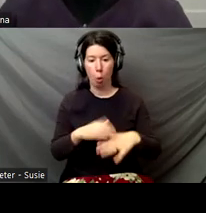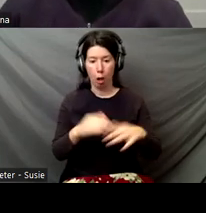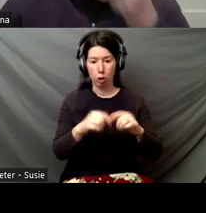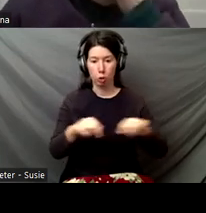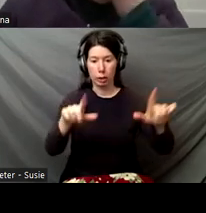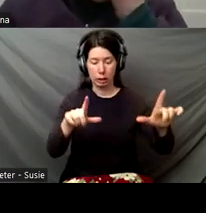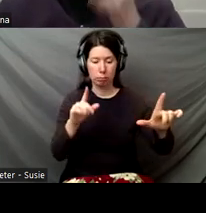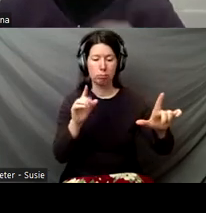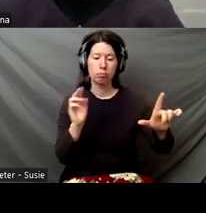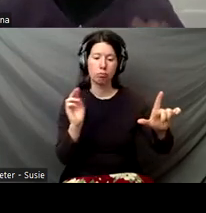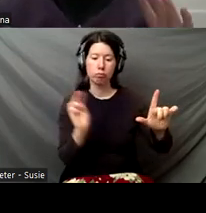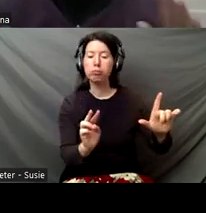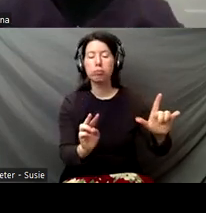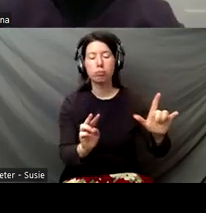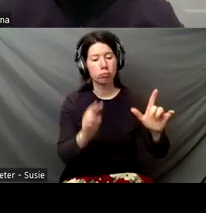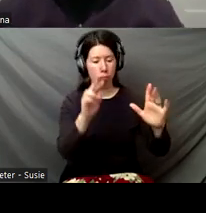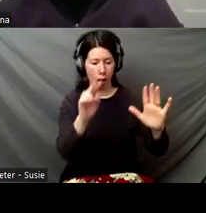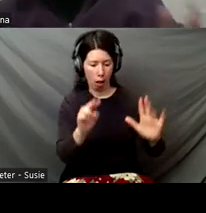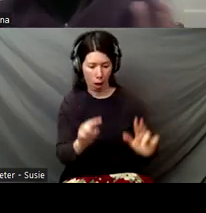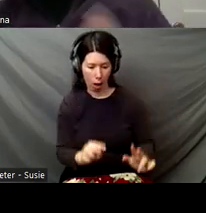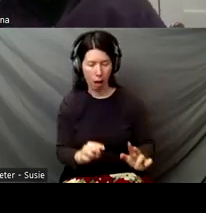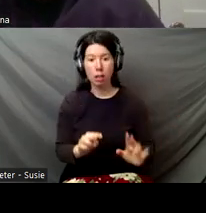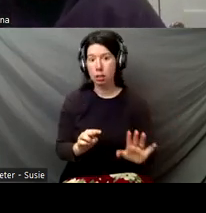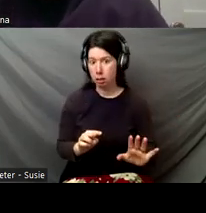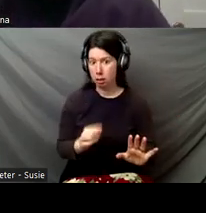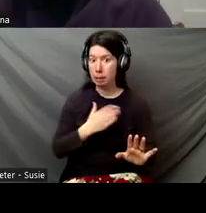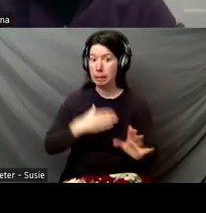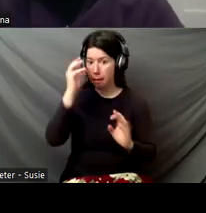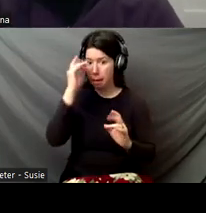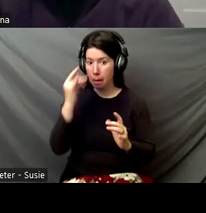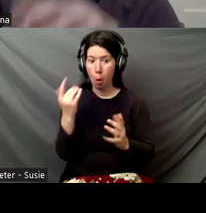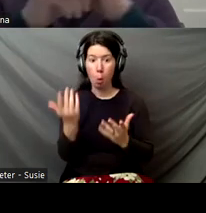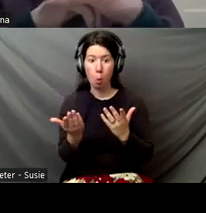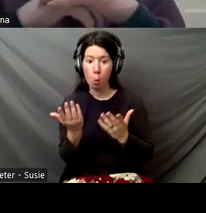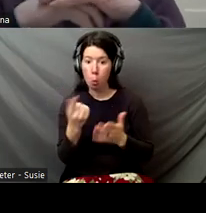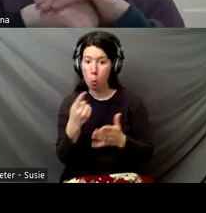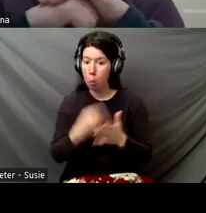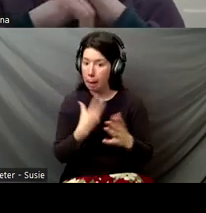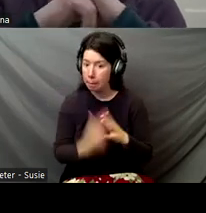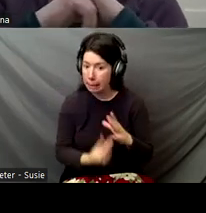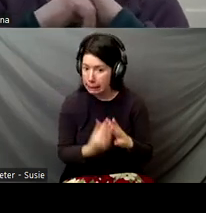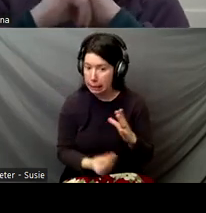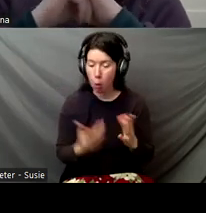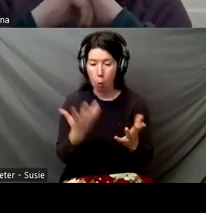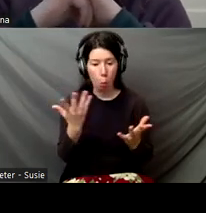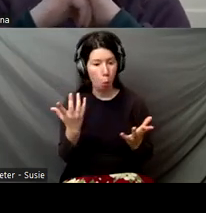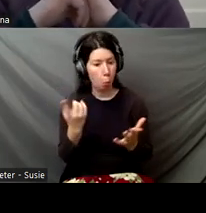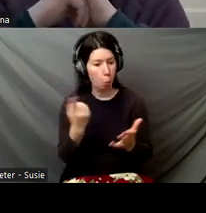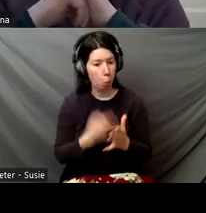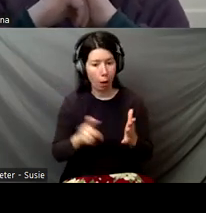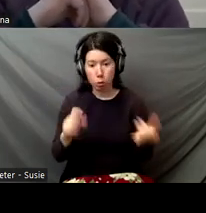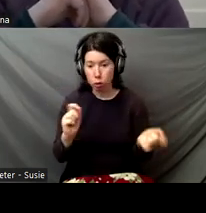that. And again, think of things that might be missing that we might want to change. And Samir will capture all of